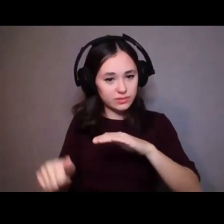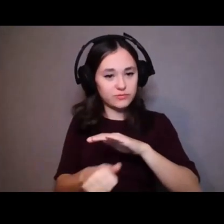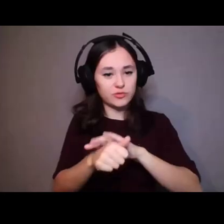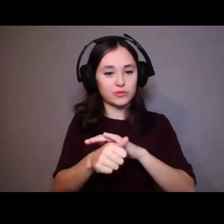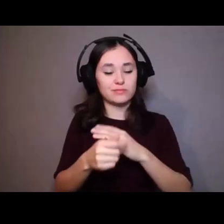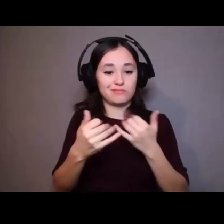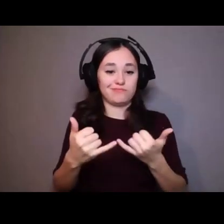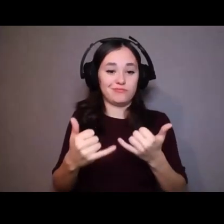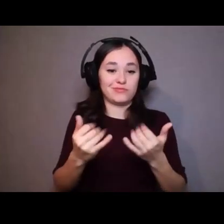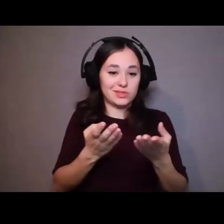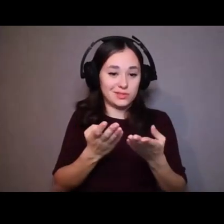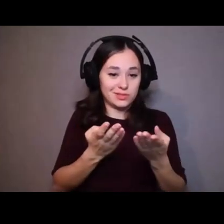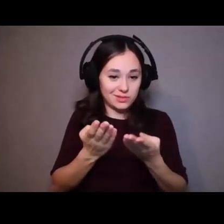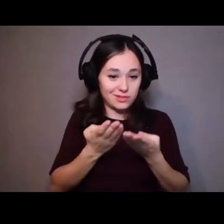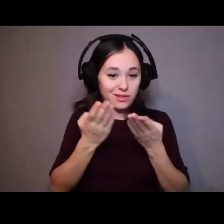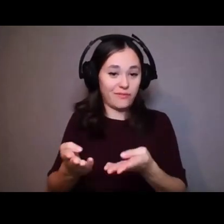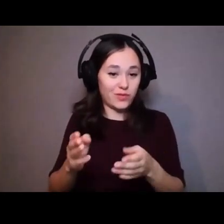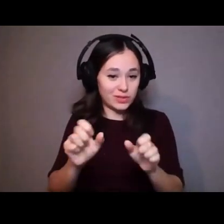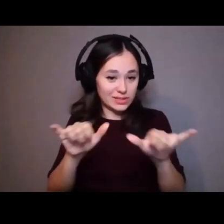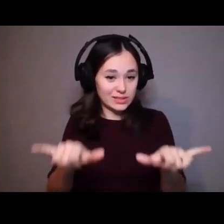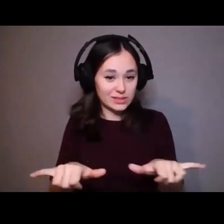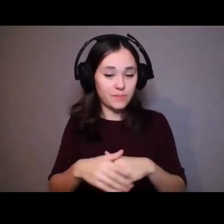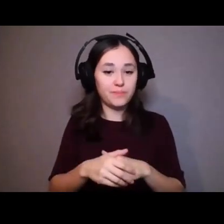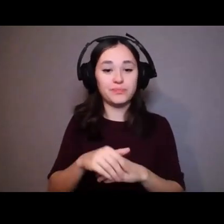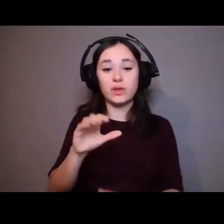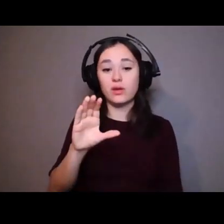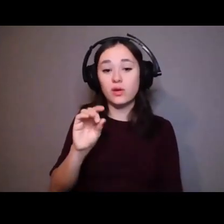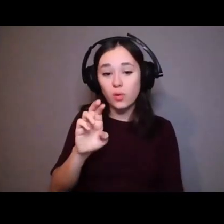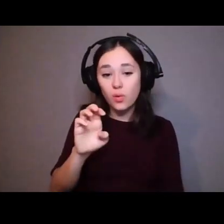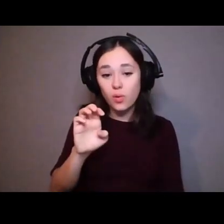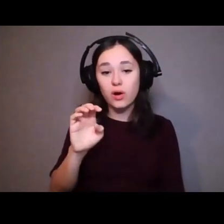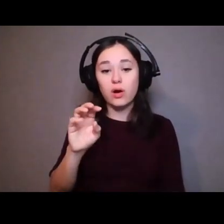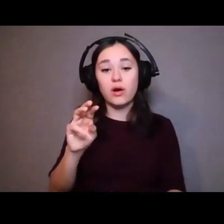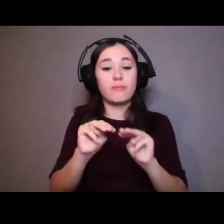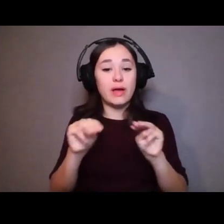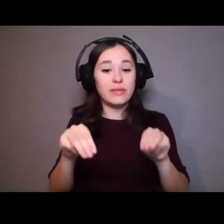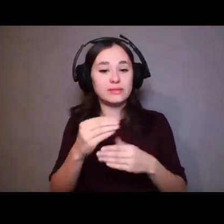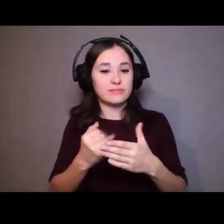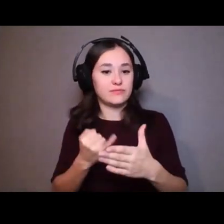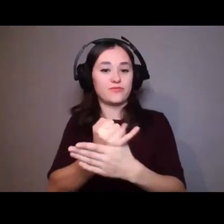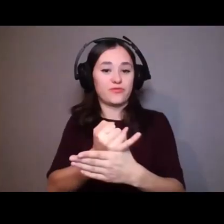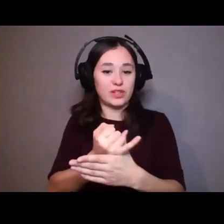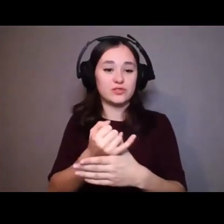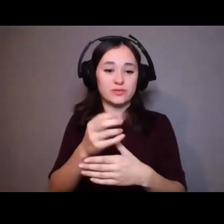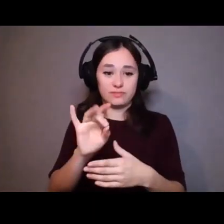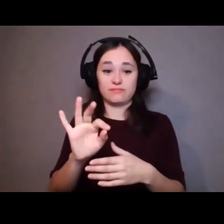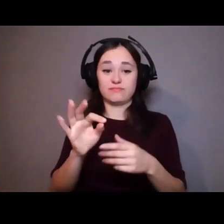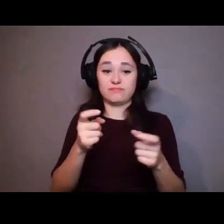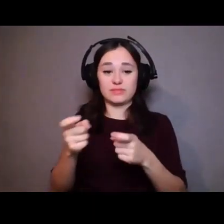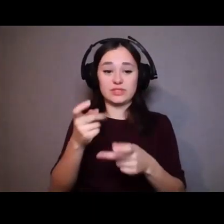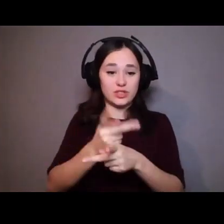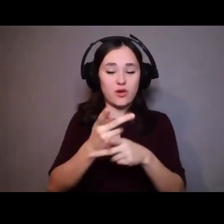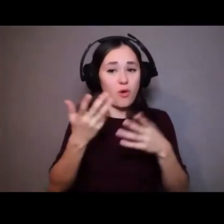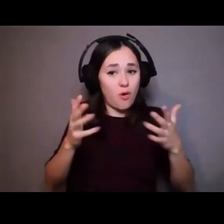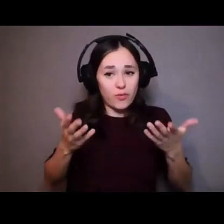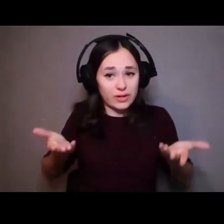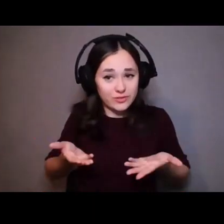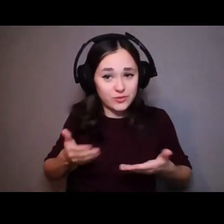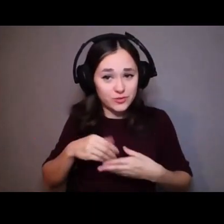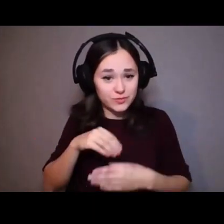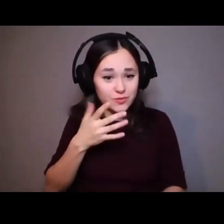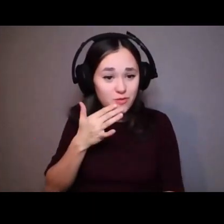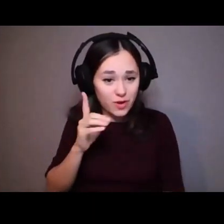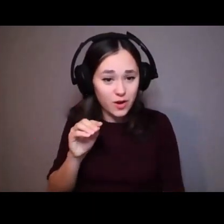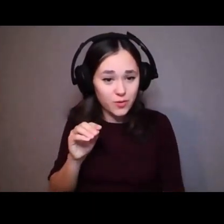place in Colorado. Sustained utilization management authorities are critical to support medical necessity and program